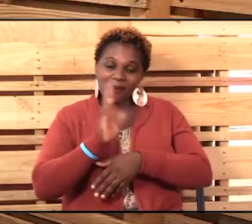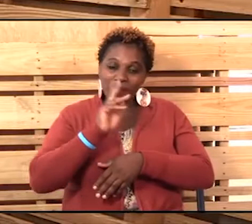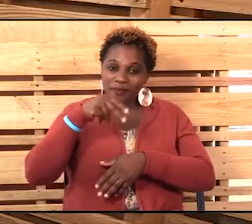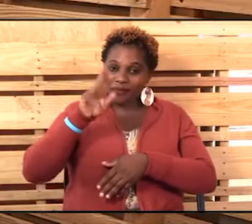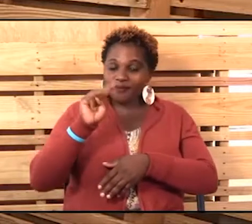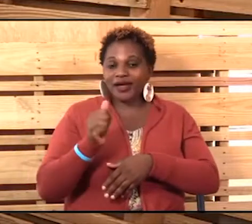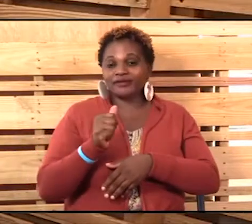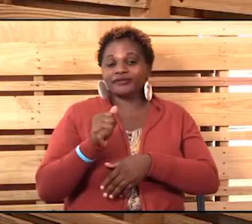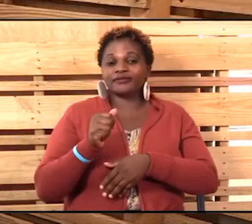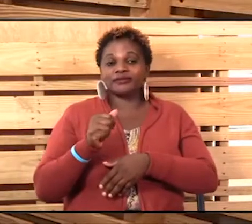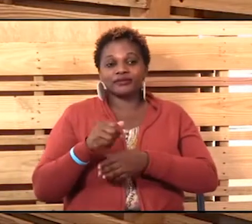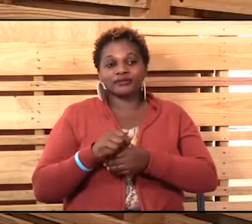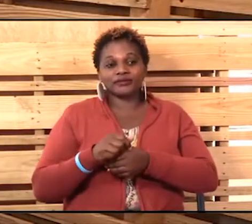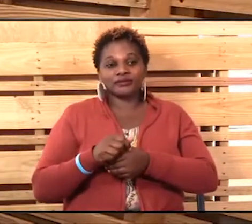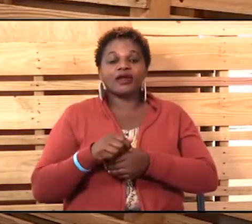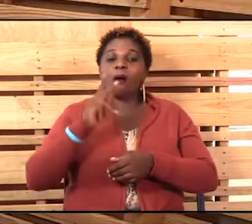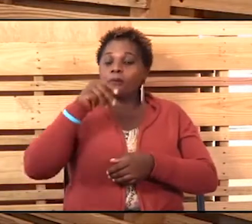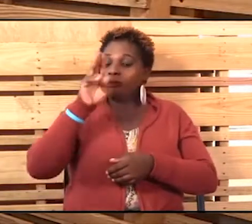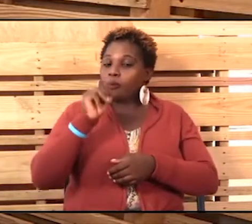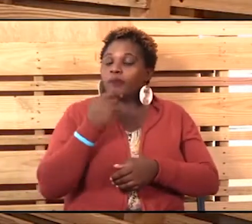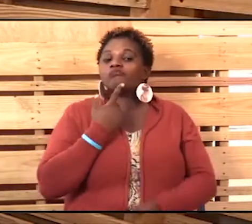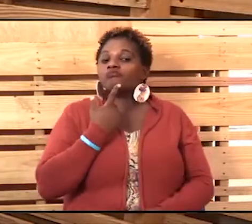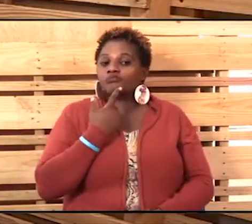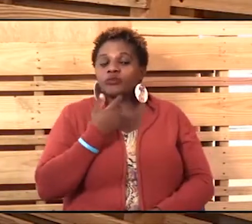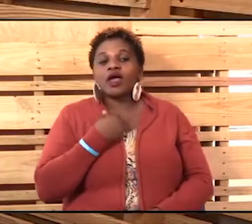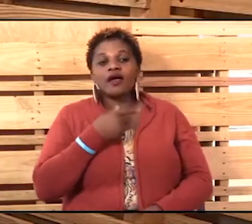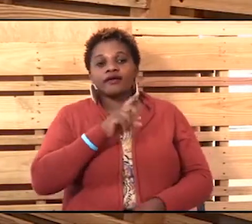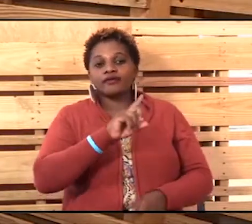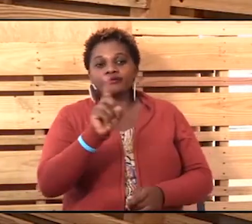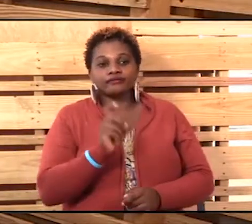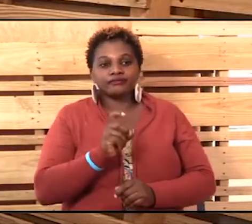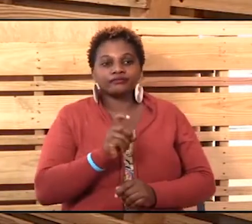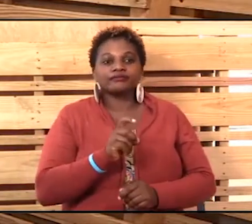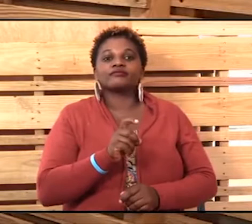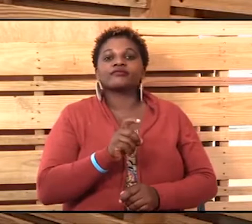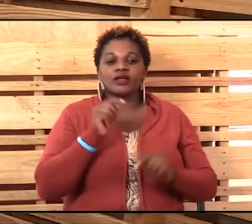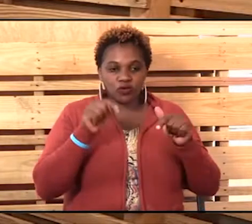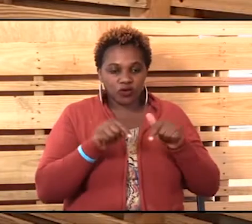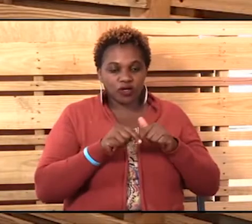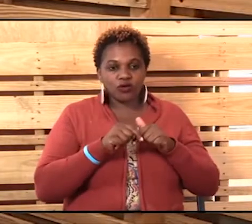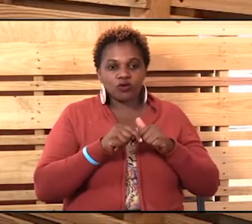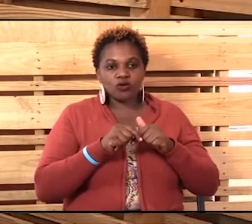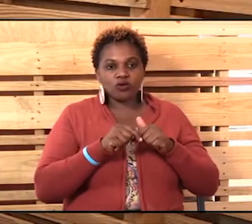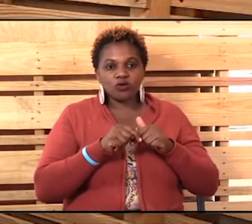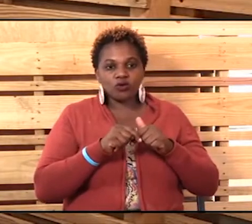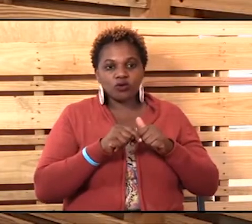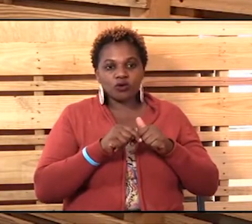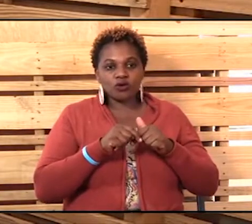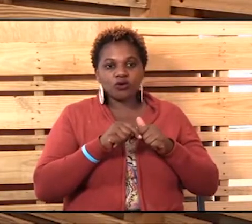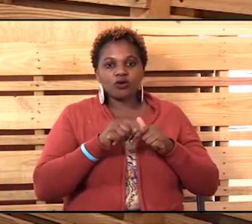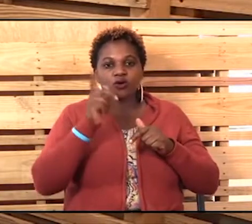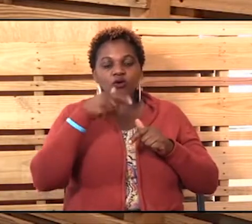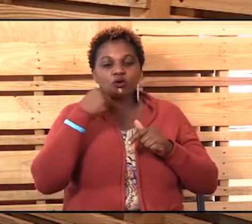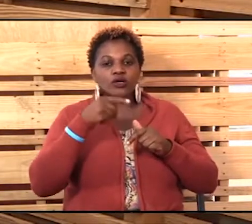Hi. Okay, so Pumba. Yes. I have a question for you Ooh. Today. Mm-hmm. Who is